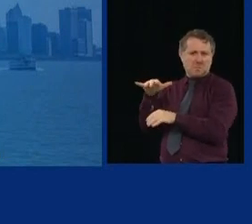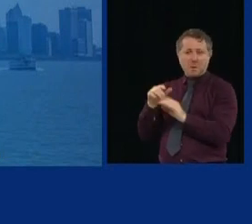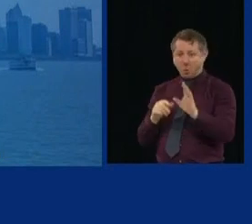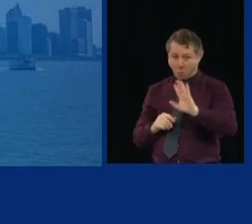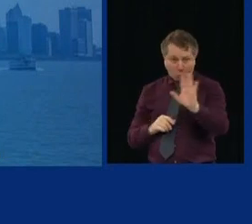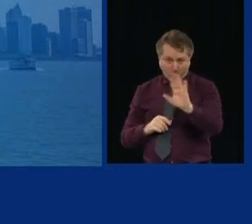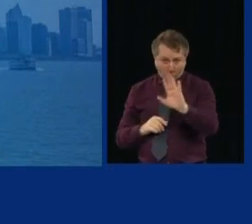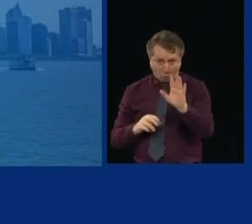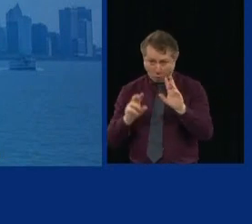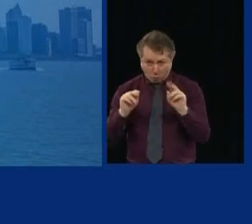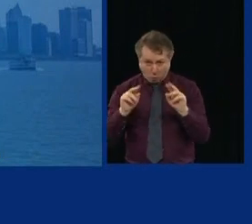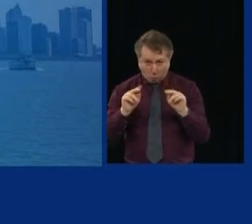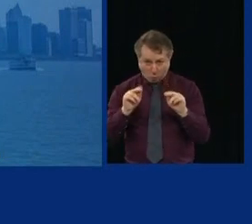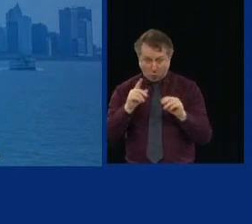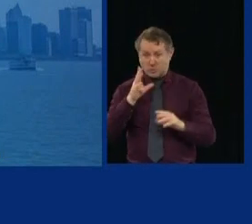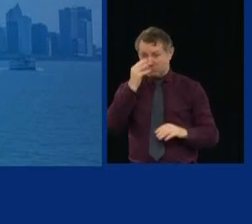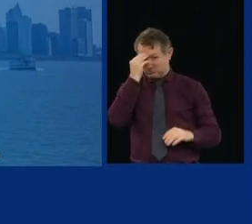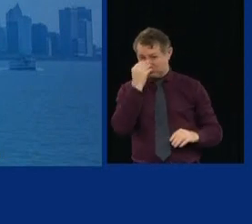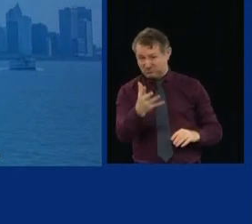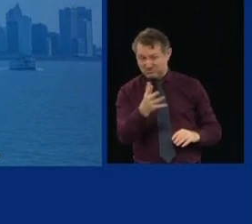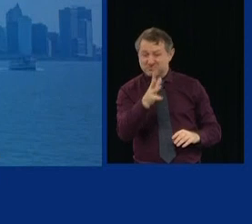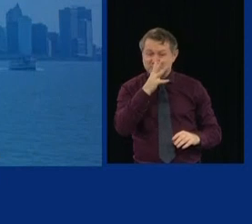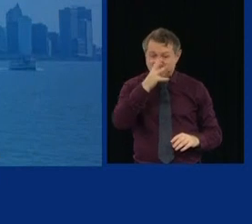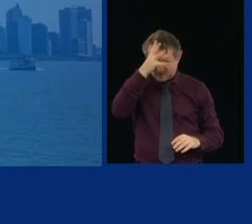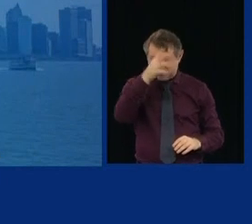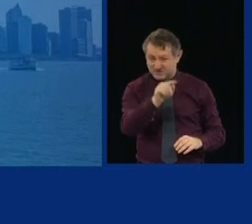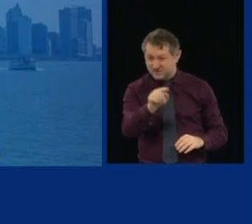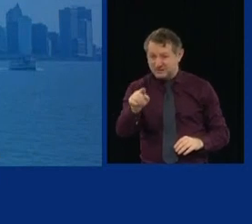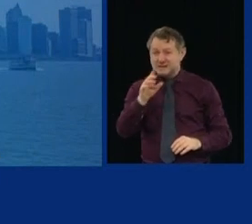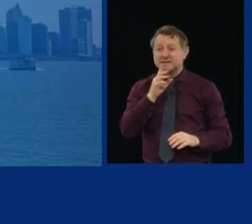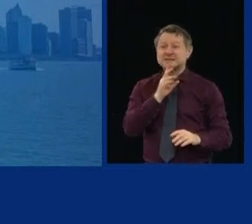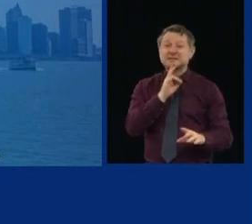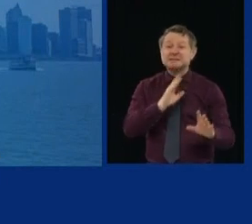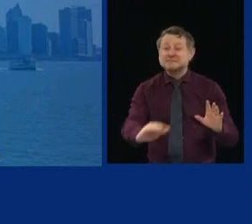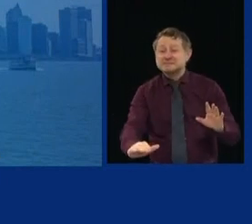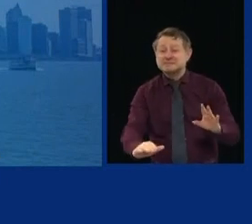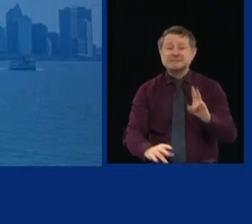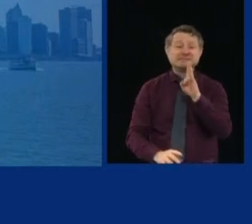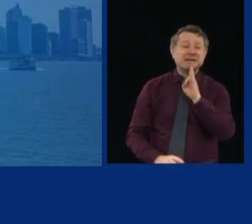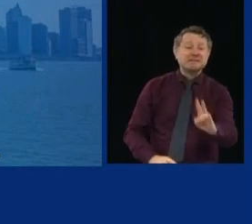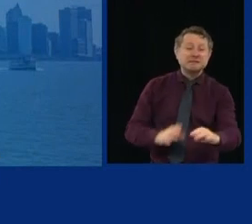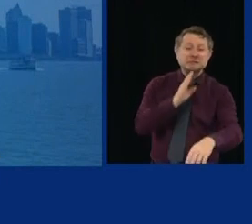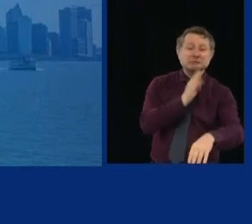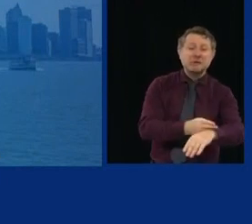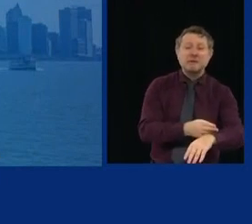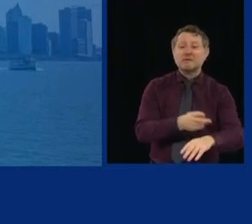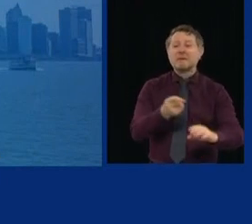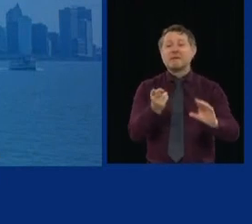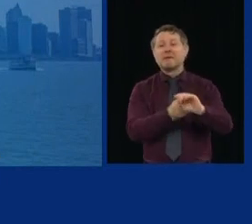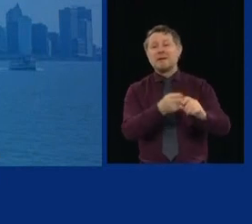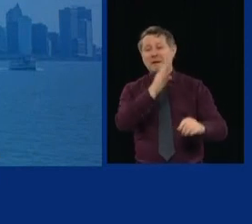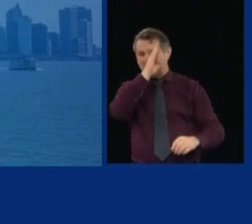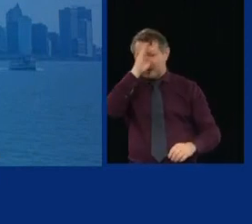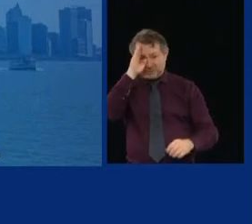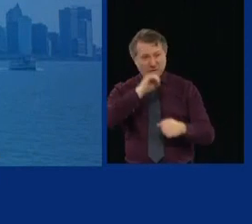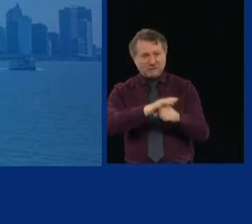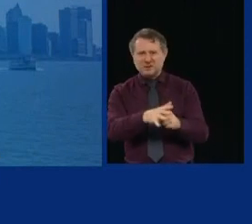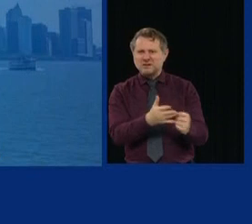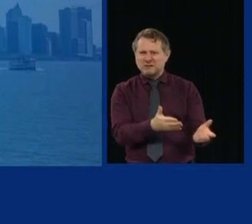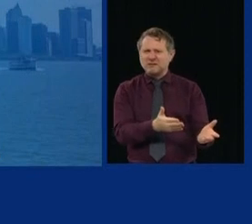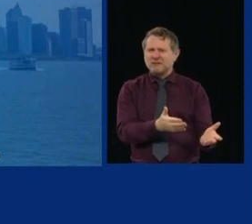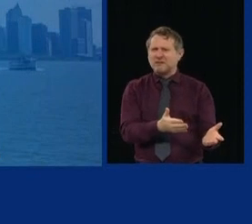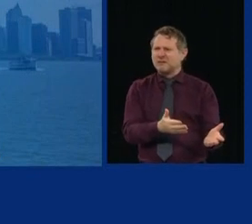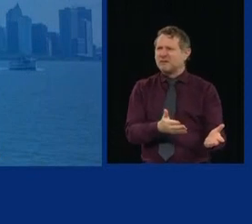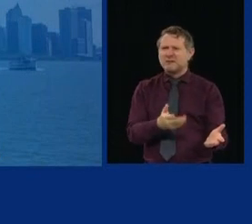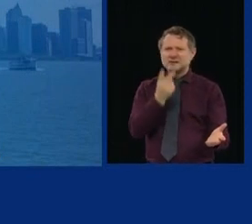8-year-old and 7-year-old in the hospital. Tell that to the 21-year-old